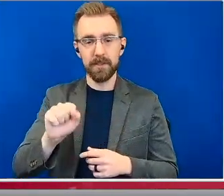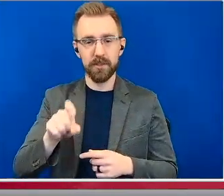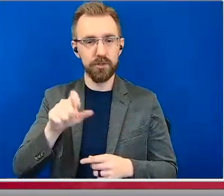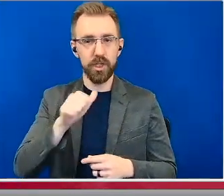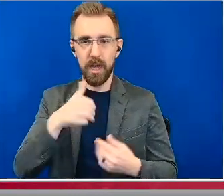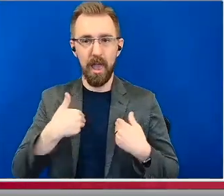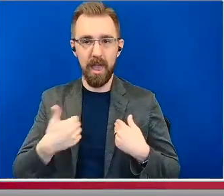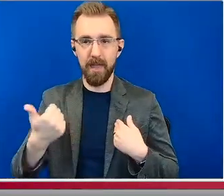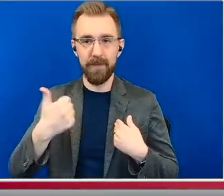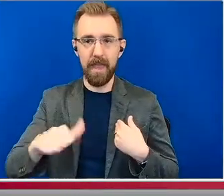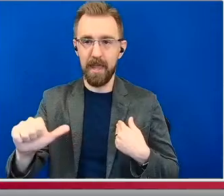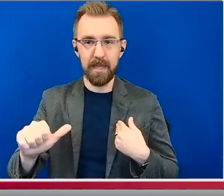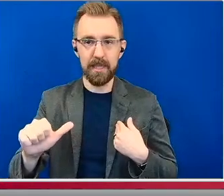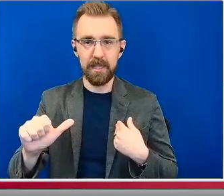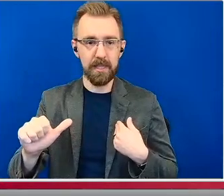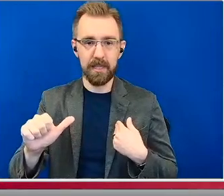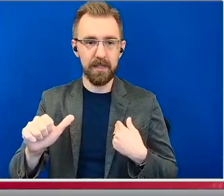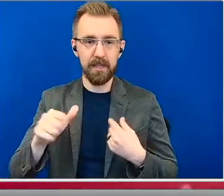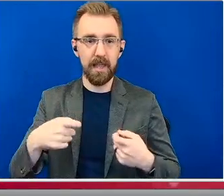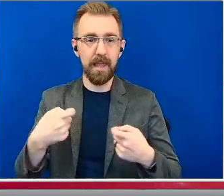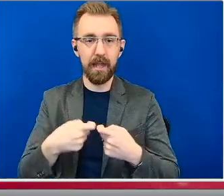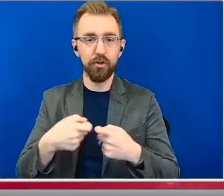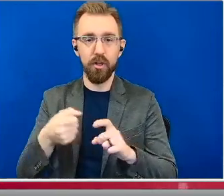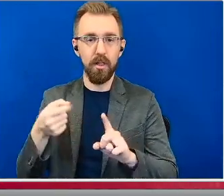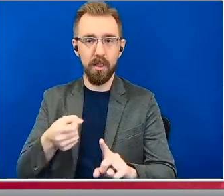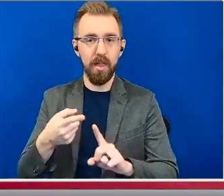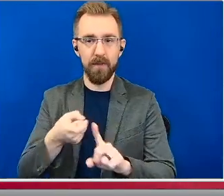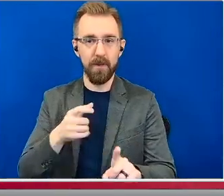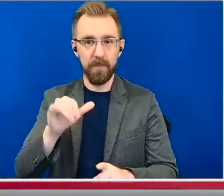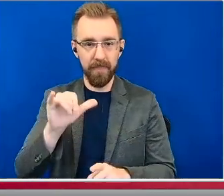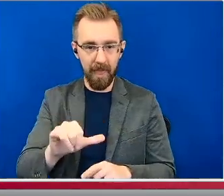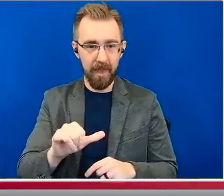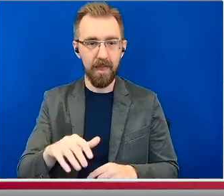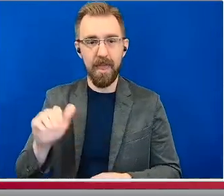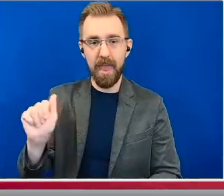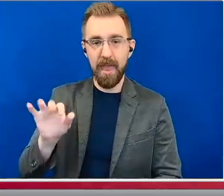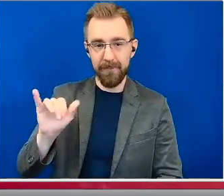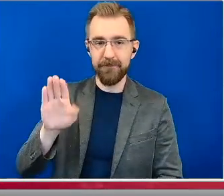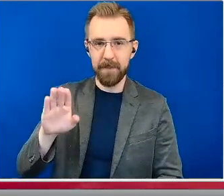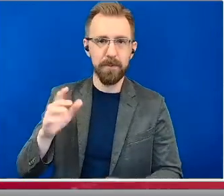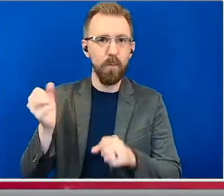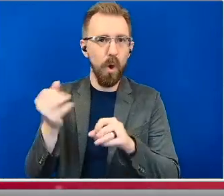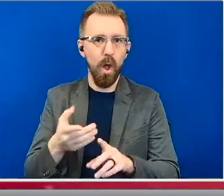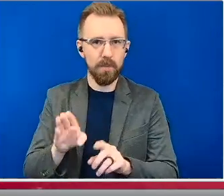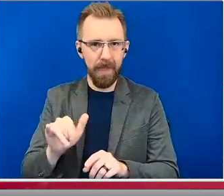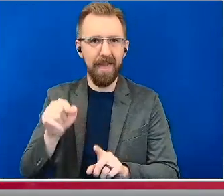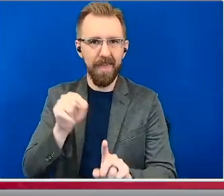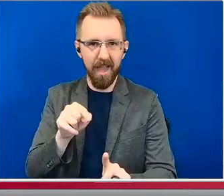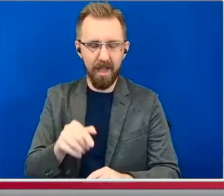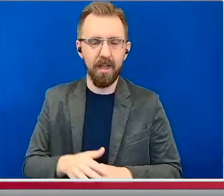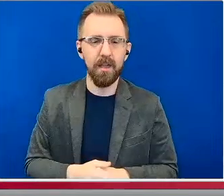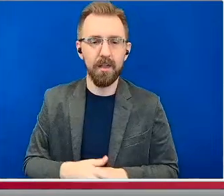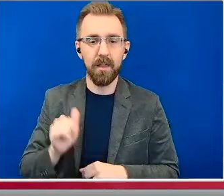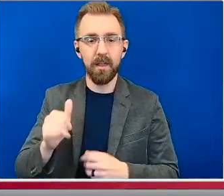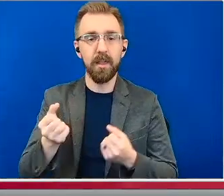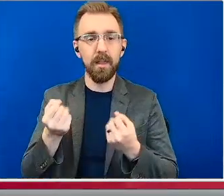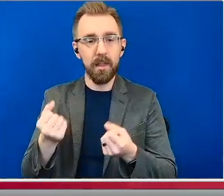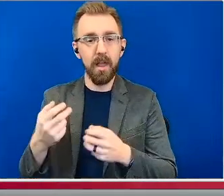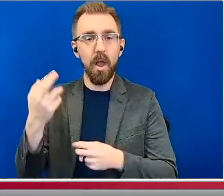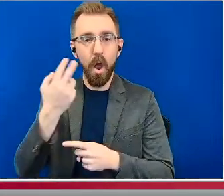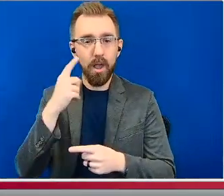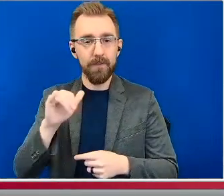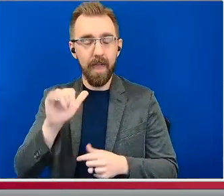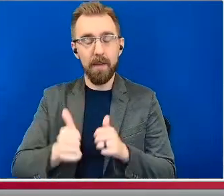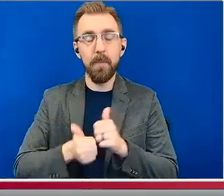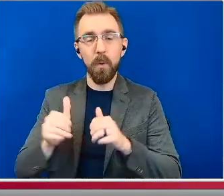electrical impulses coming out of them cause atrial fibrillation. So there are multiple causes for that. The most common cause is